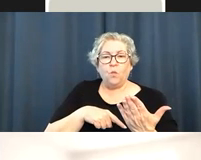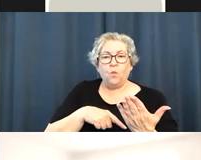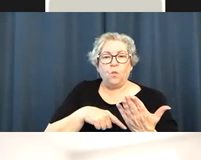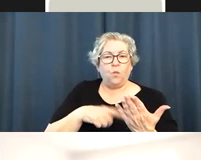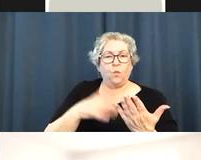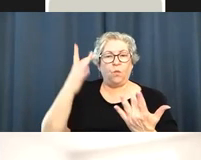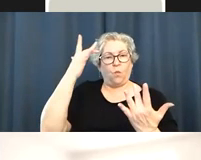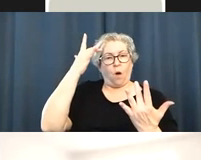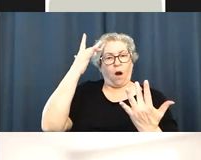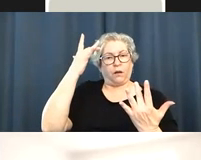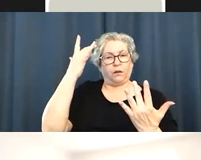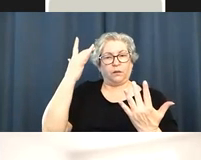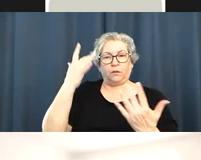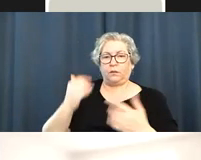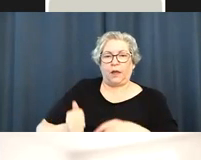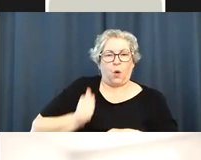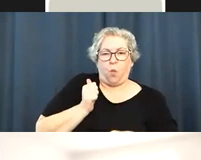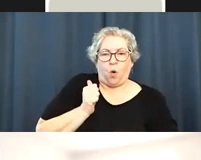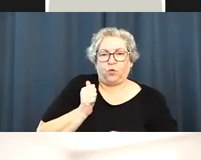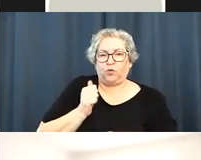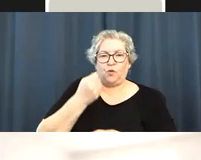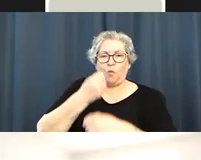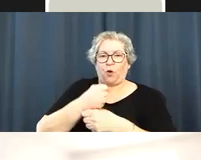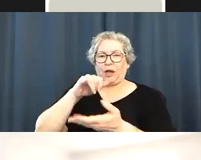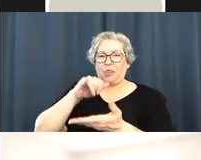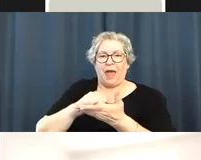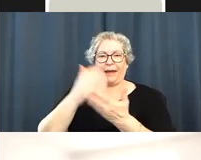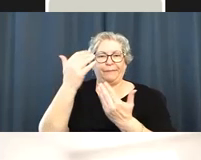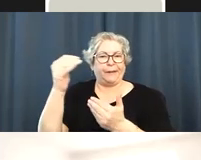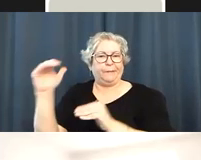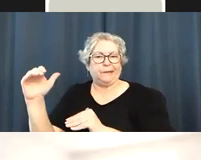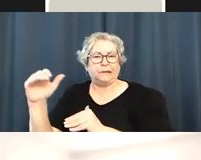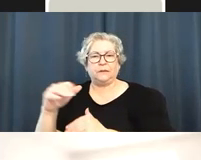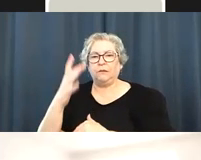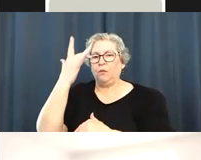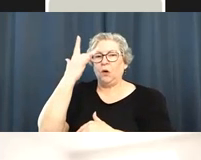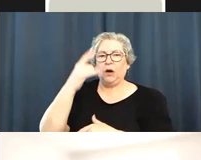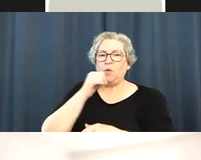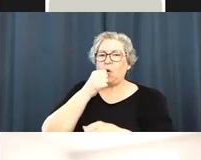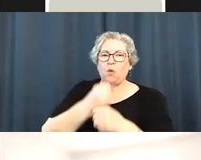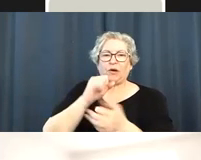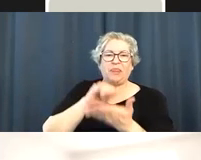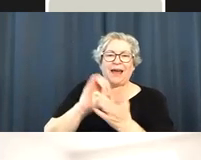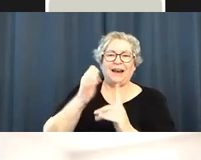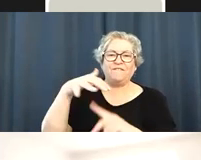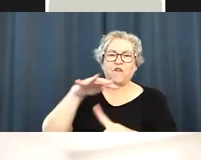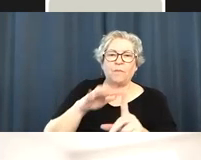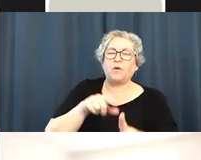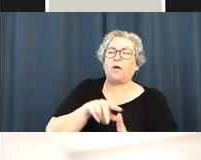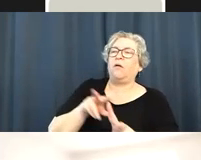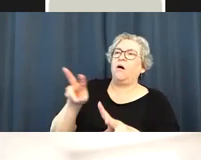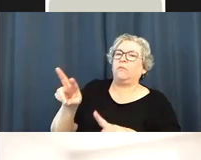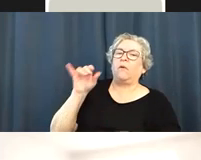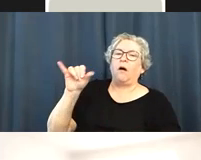why things won't work within the boundaries you've set, or why things won't work in a particular environment. So they